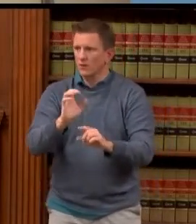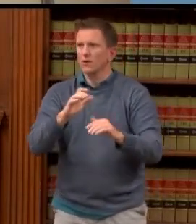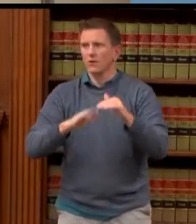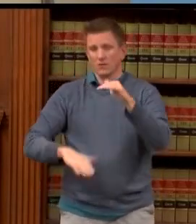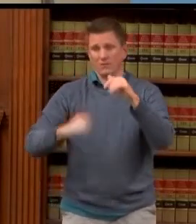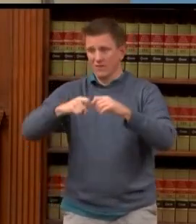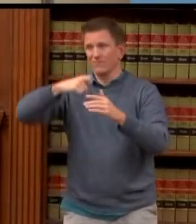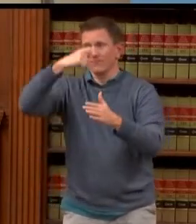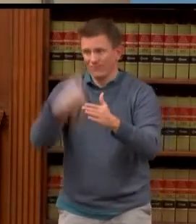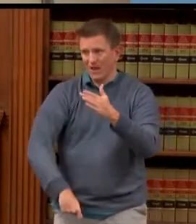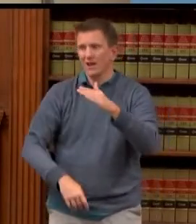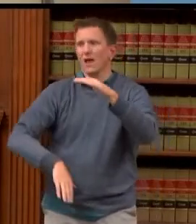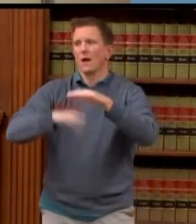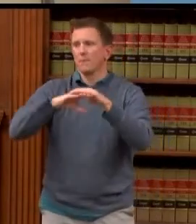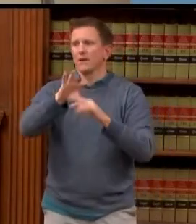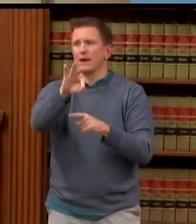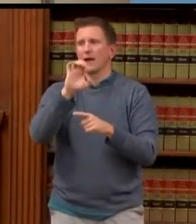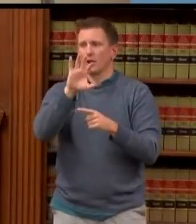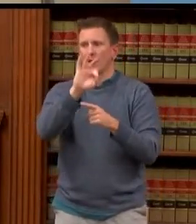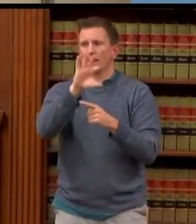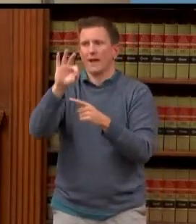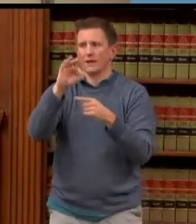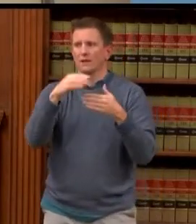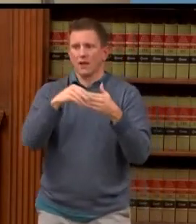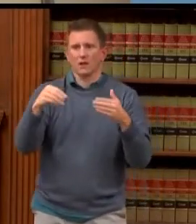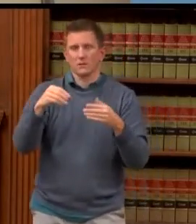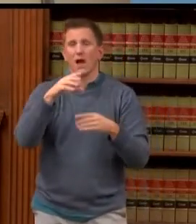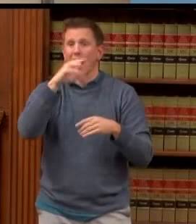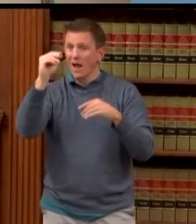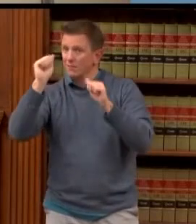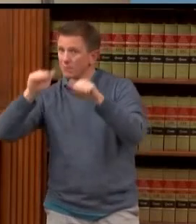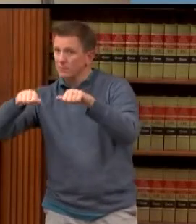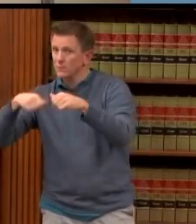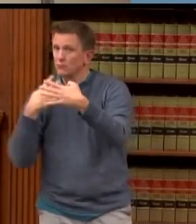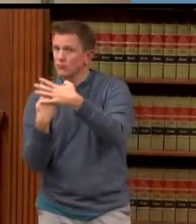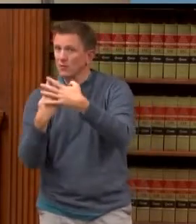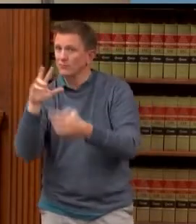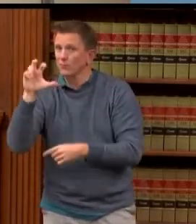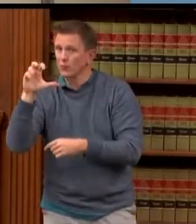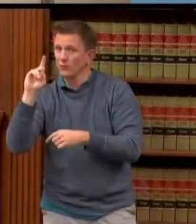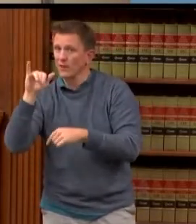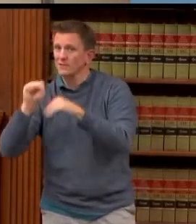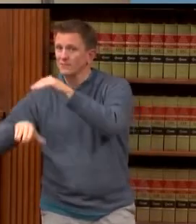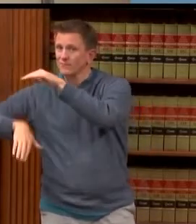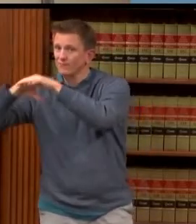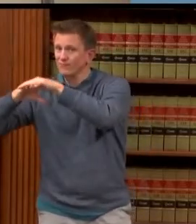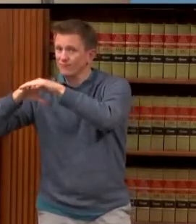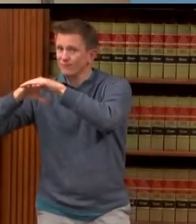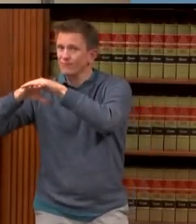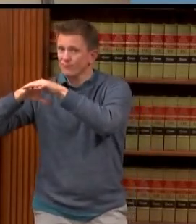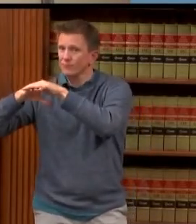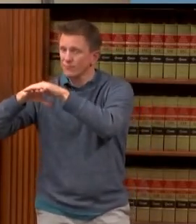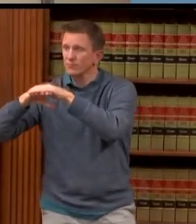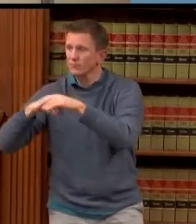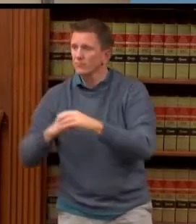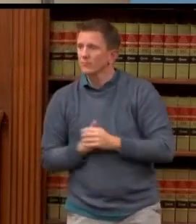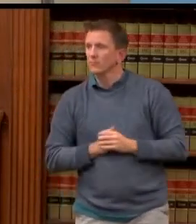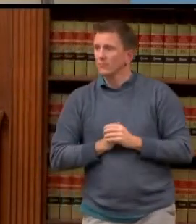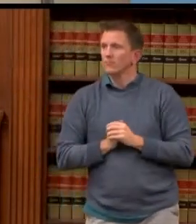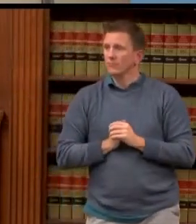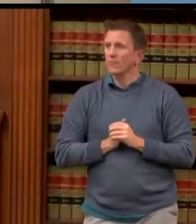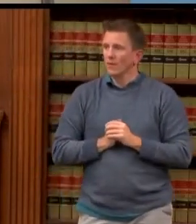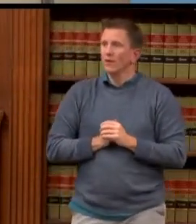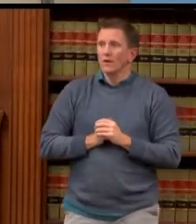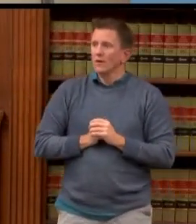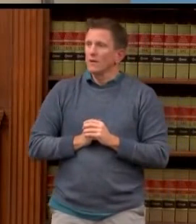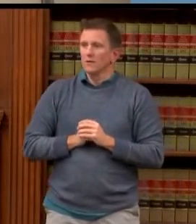want to just reinforce, though, that hasn't occurred to date. I don't know that anybody has received a